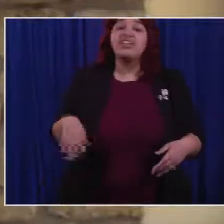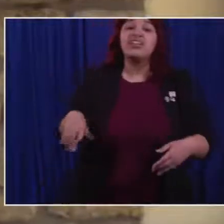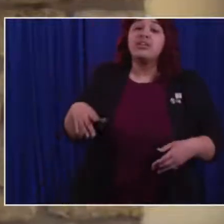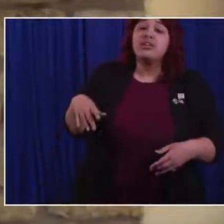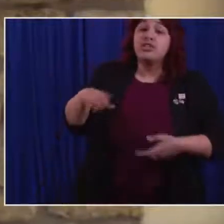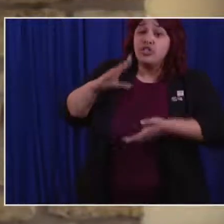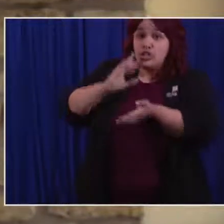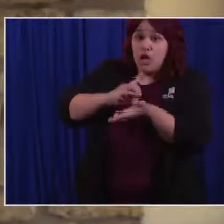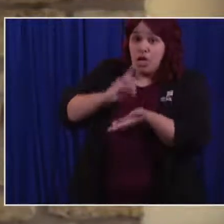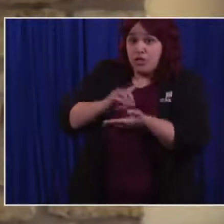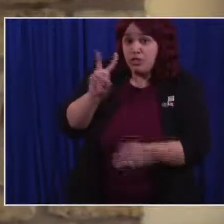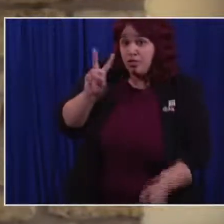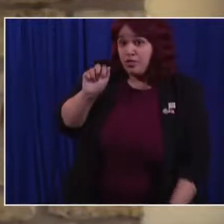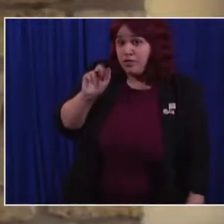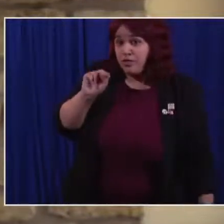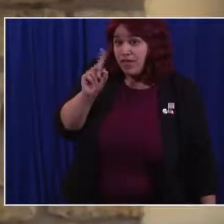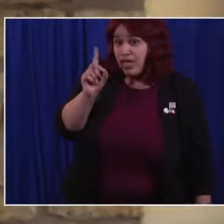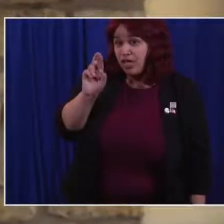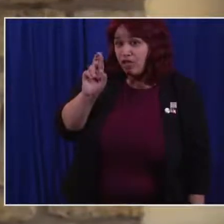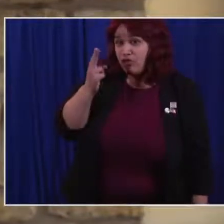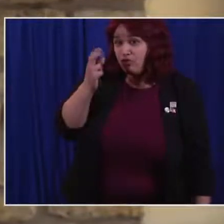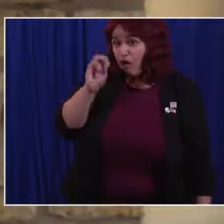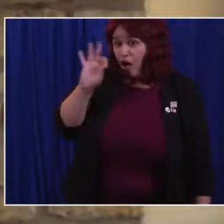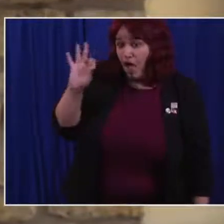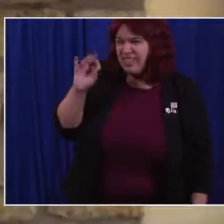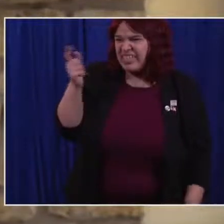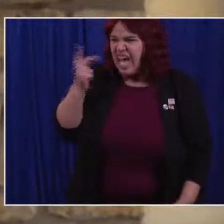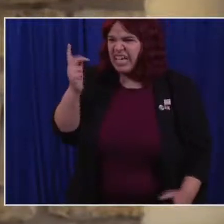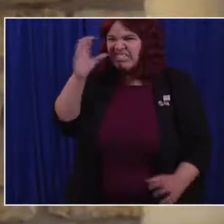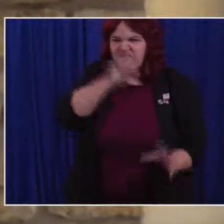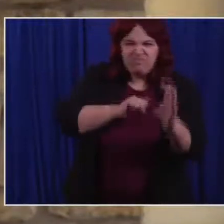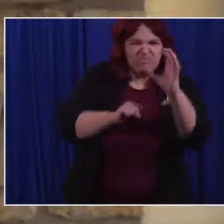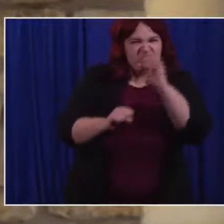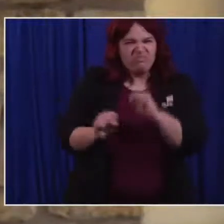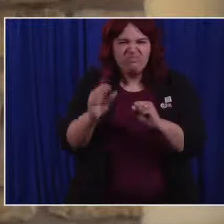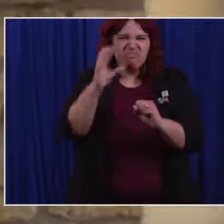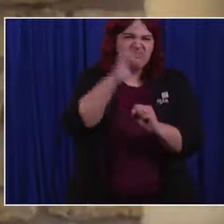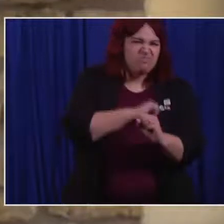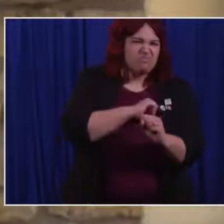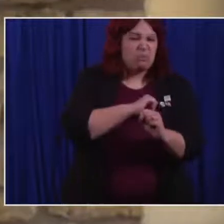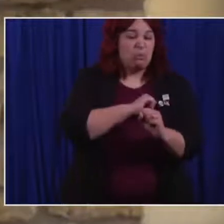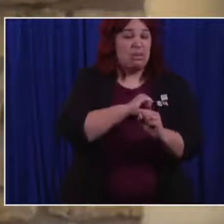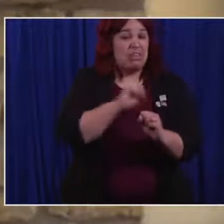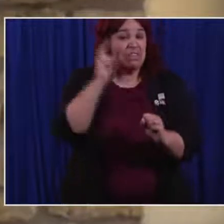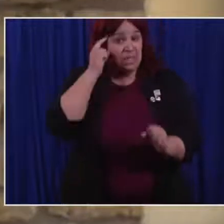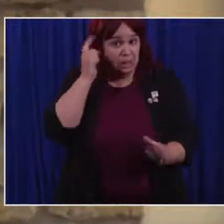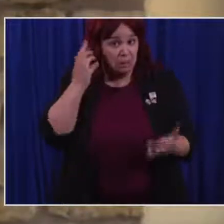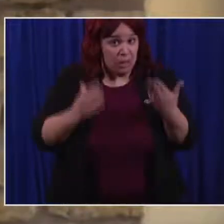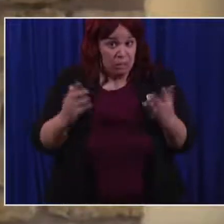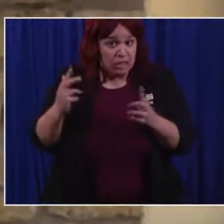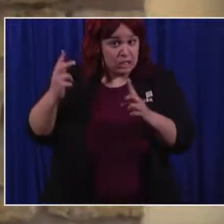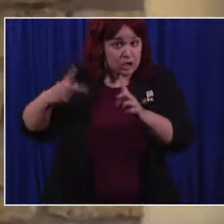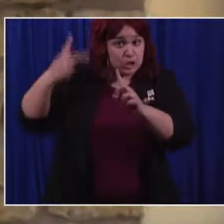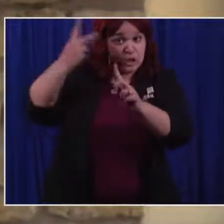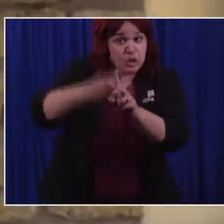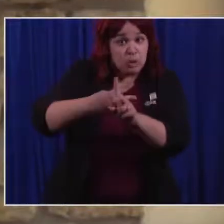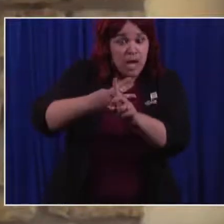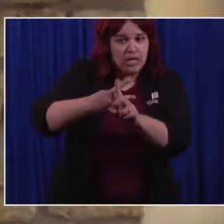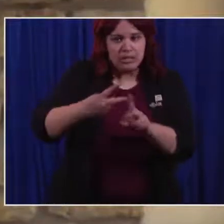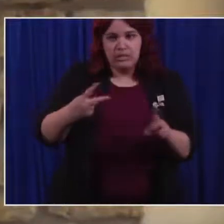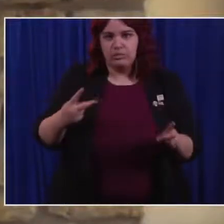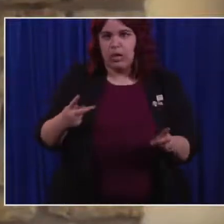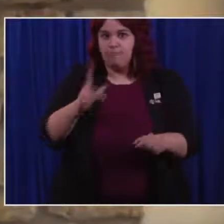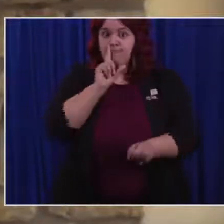about maybe two months, but I don't think he knows, and I know I don't know.